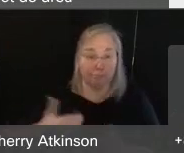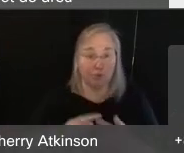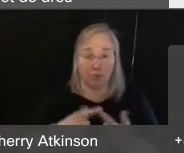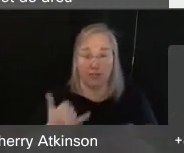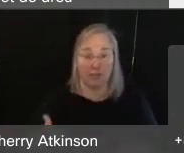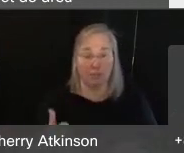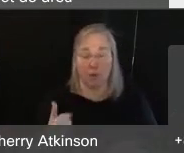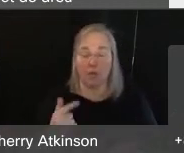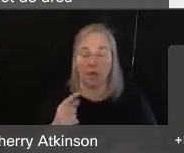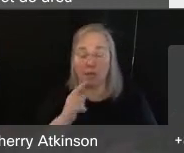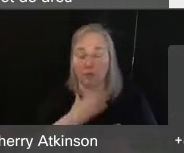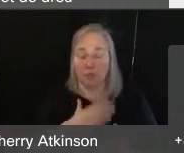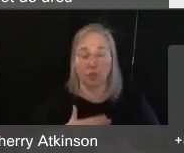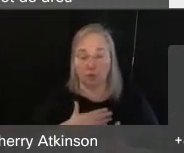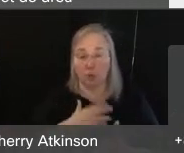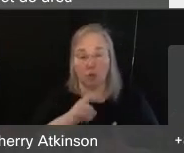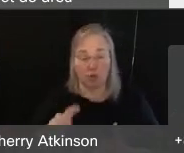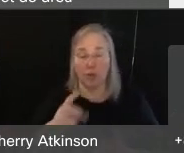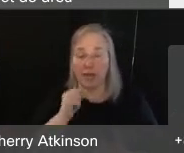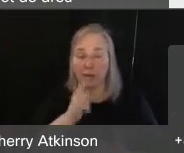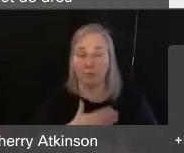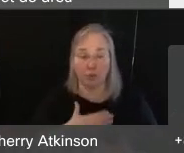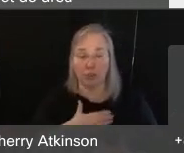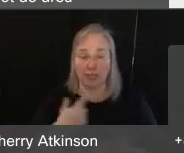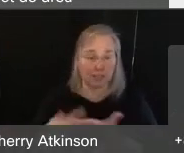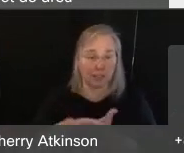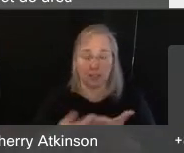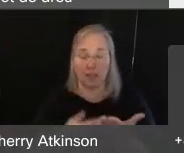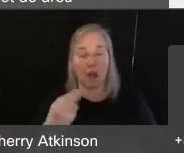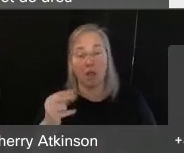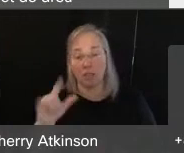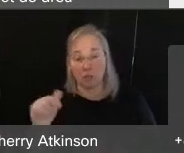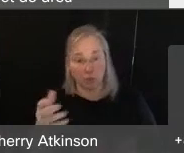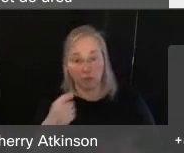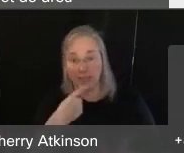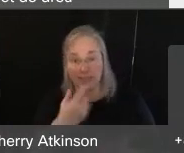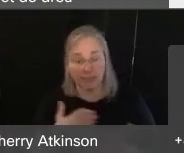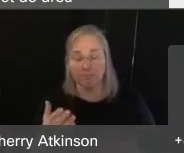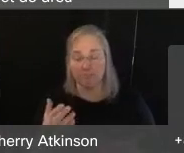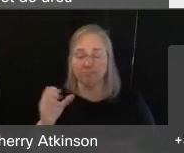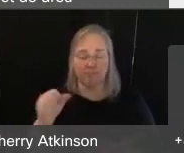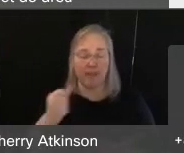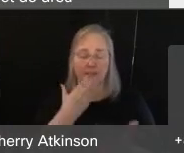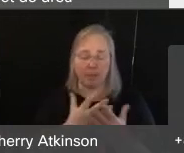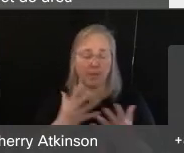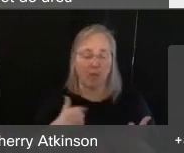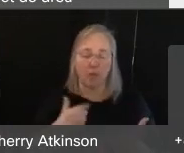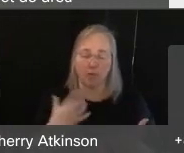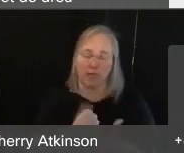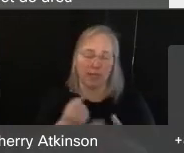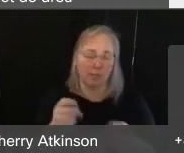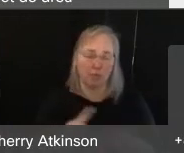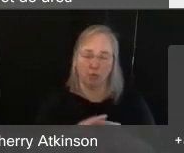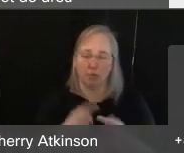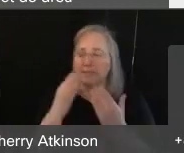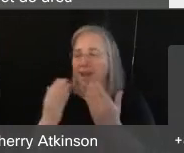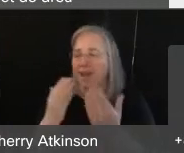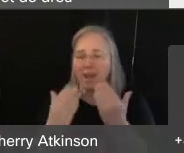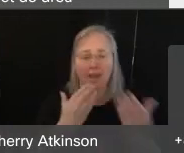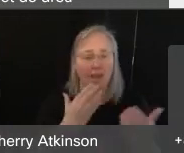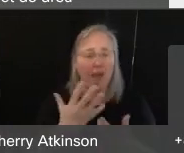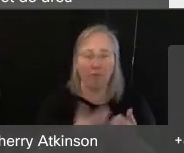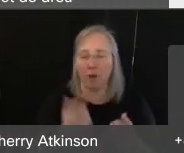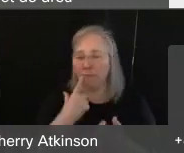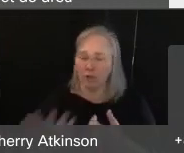appreciated the dialogue. Holly, anything you want to add? Steve, thank you very much. I just want to take the opportunity to thank everybody for the engagement. It's